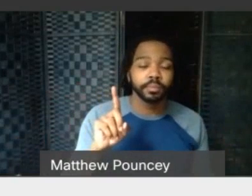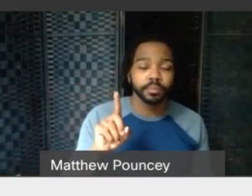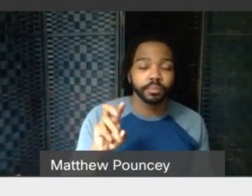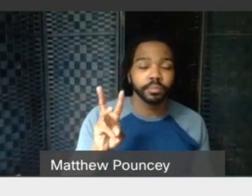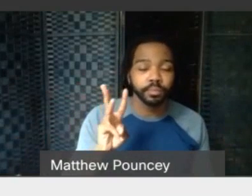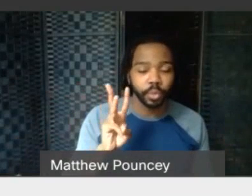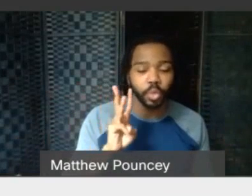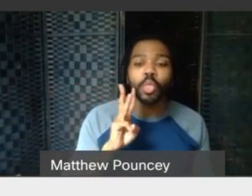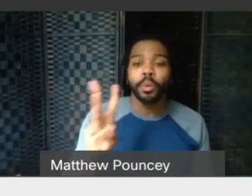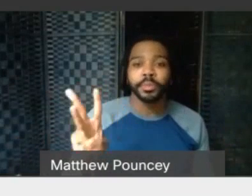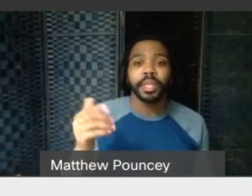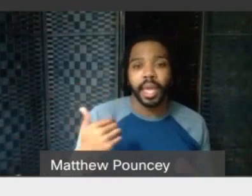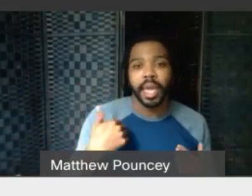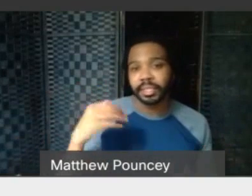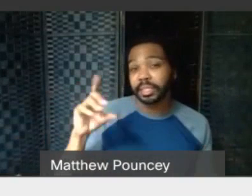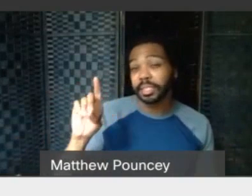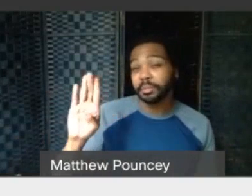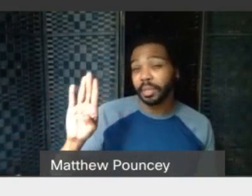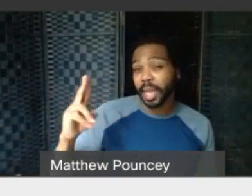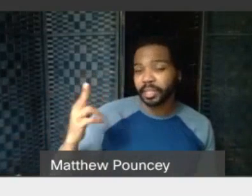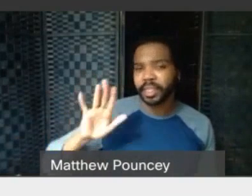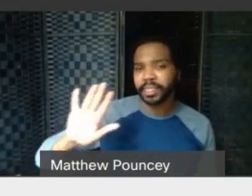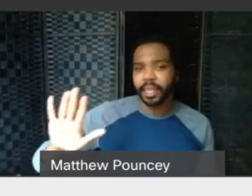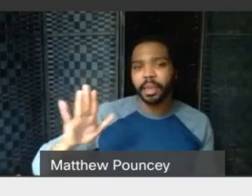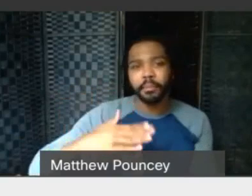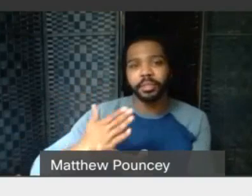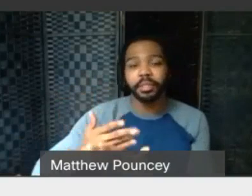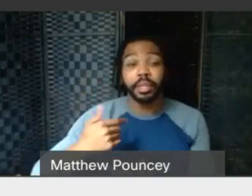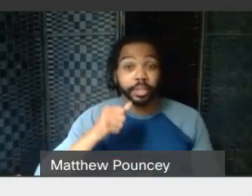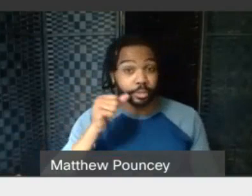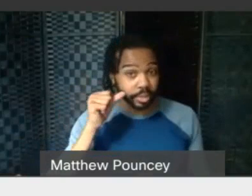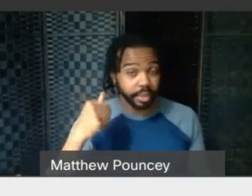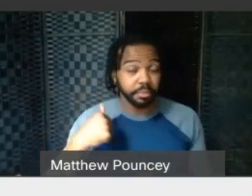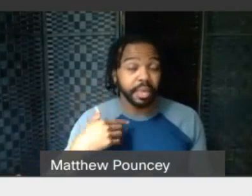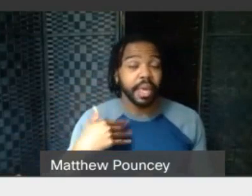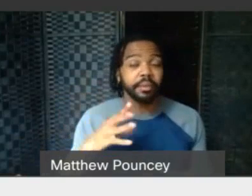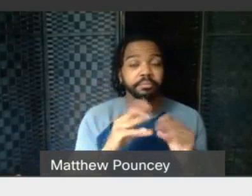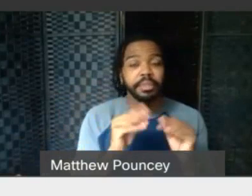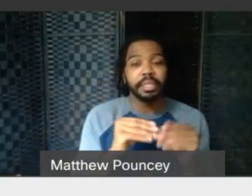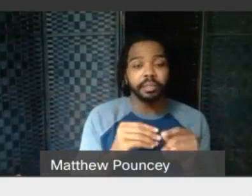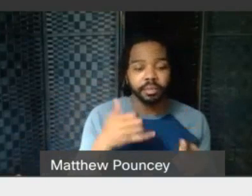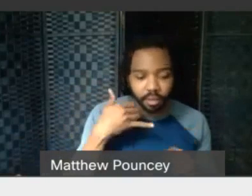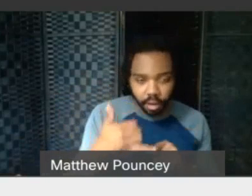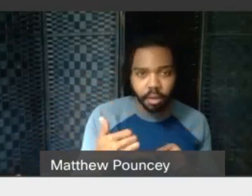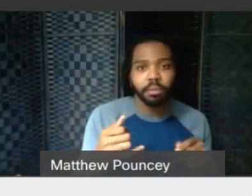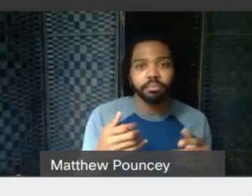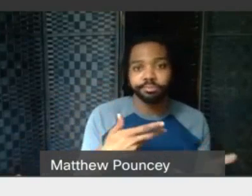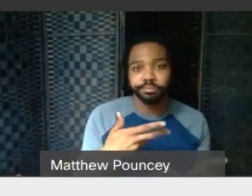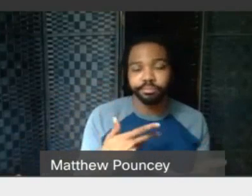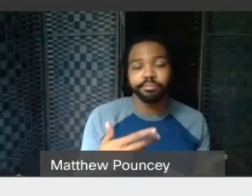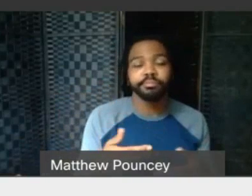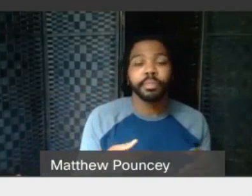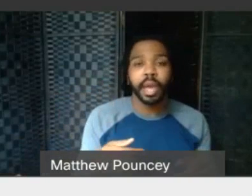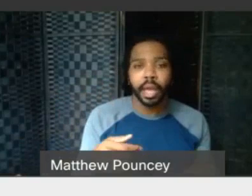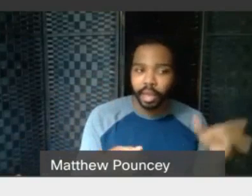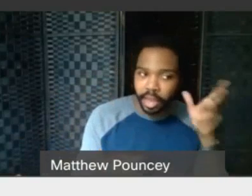website that contains DBH's budget. Was in a call yesterday where the director was going